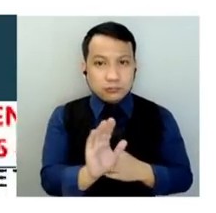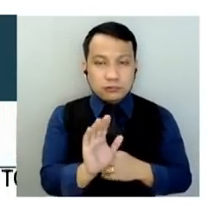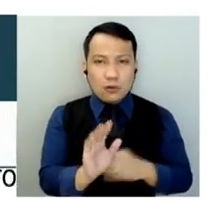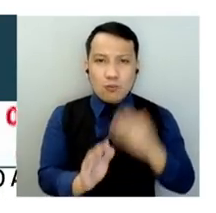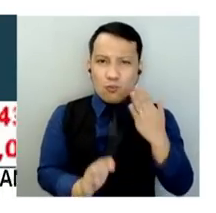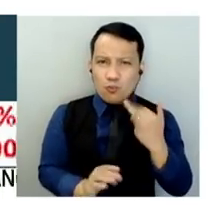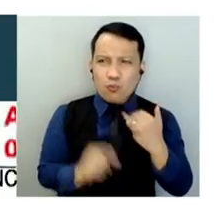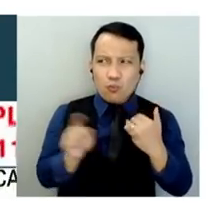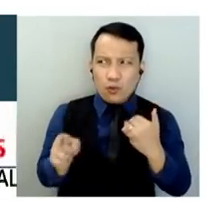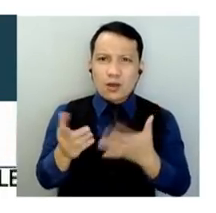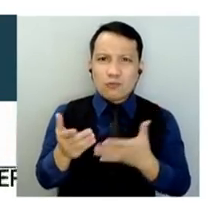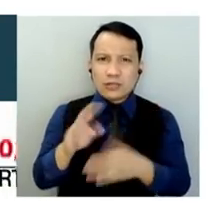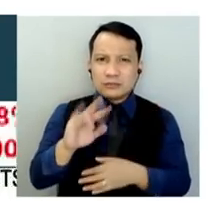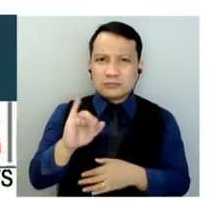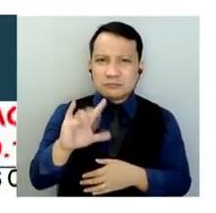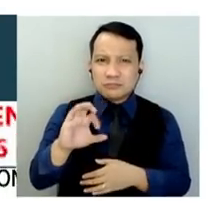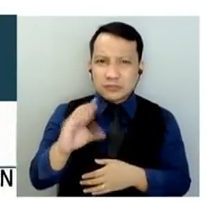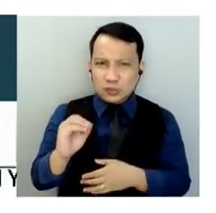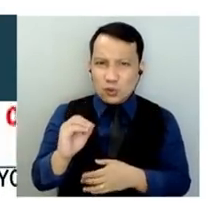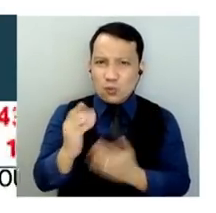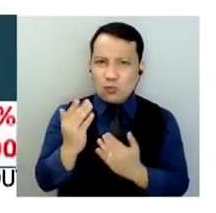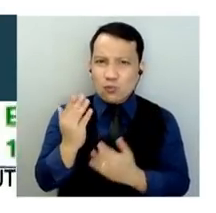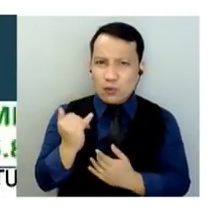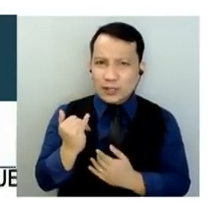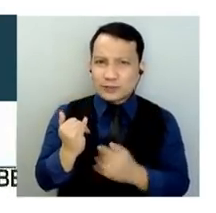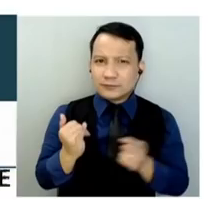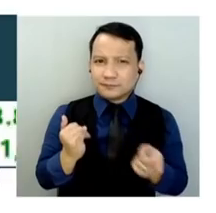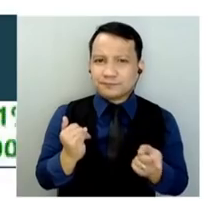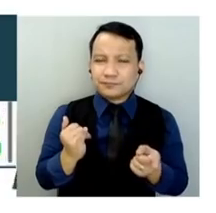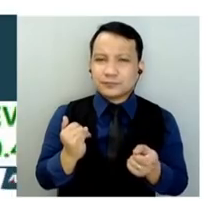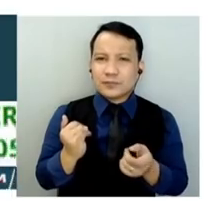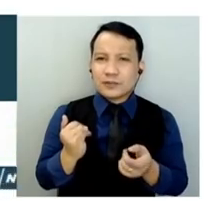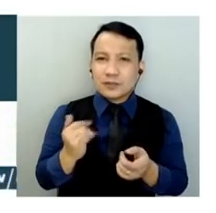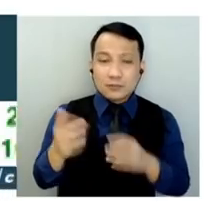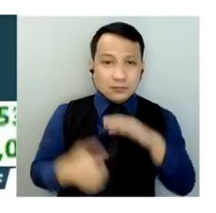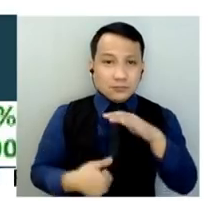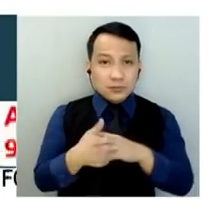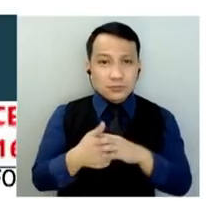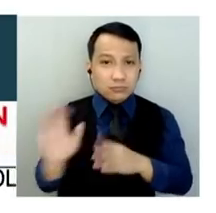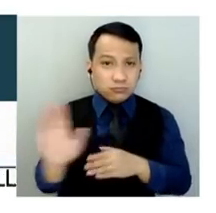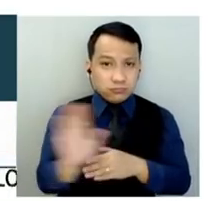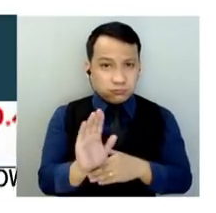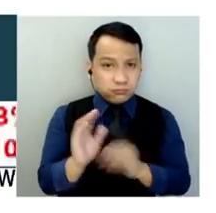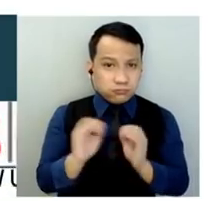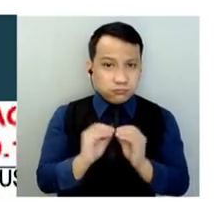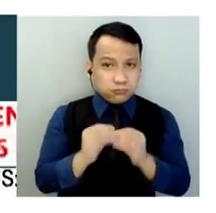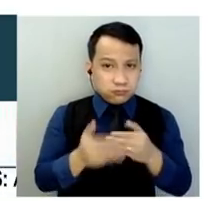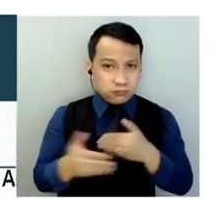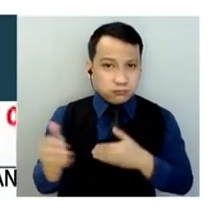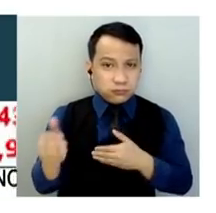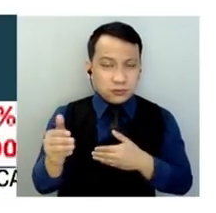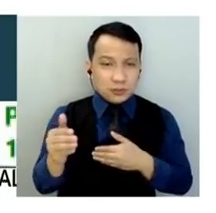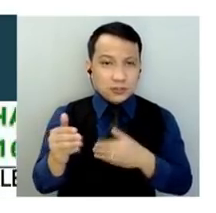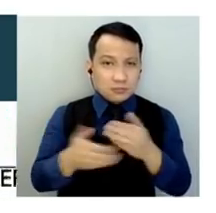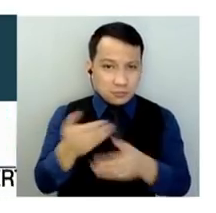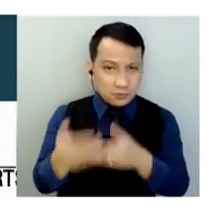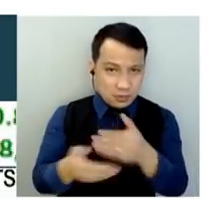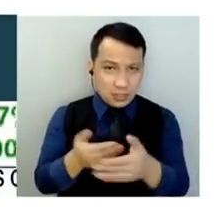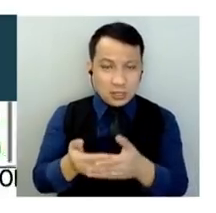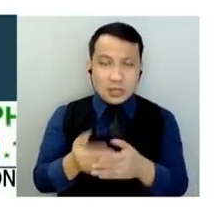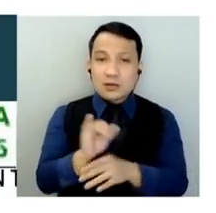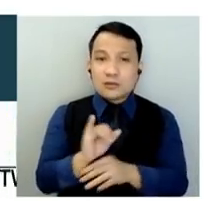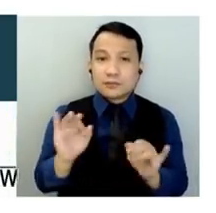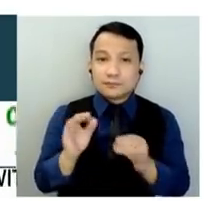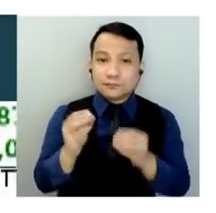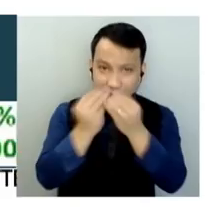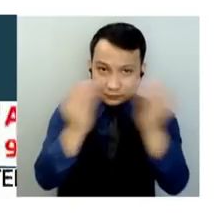they would want to veto that would be revealed had they gone through a veto process. But as